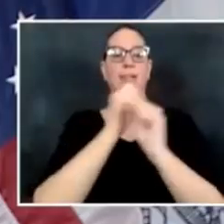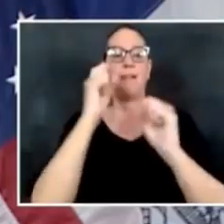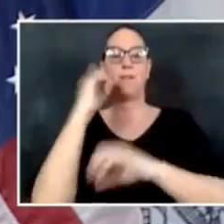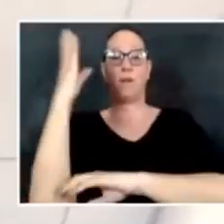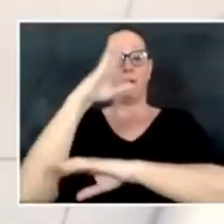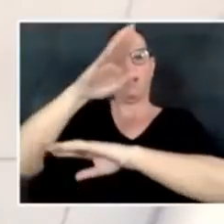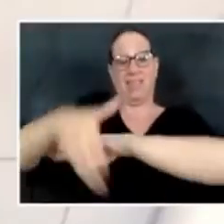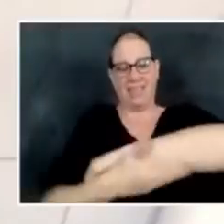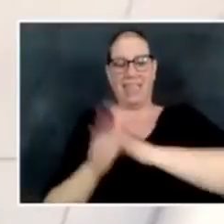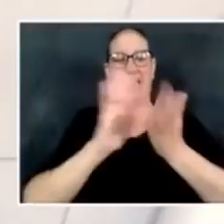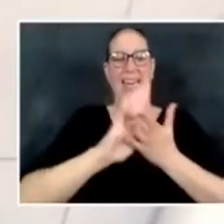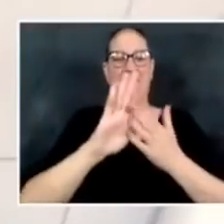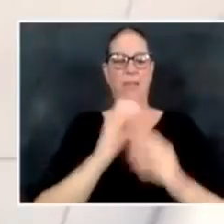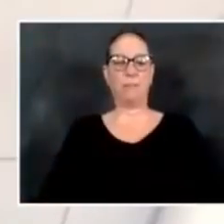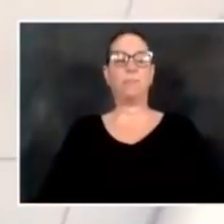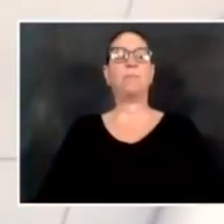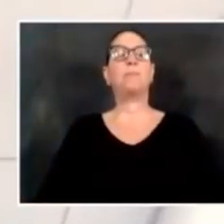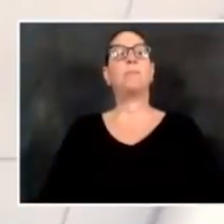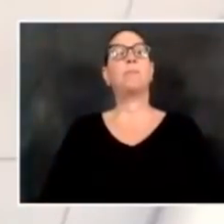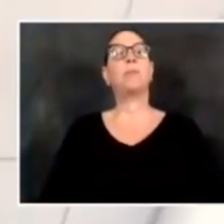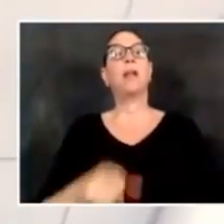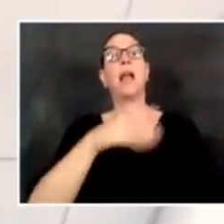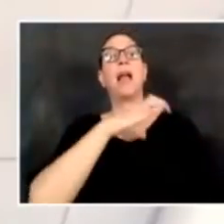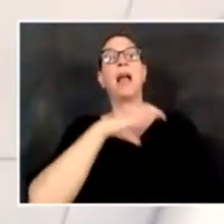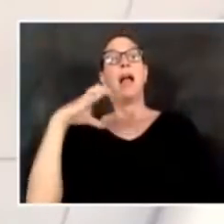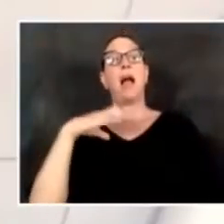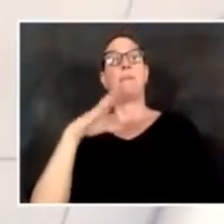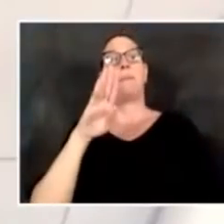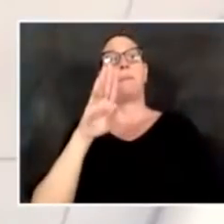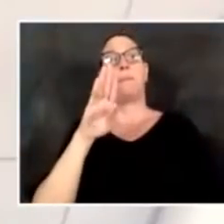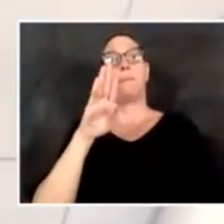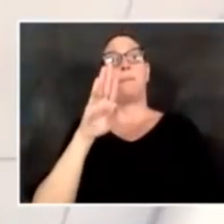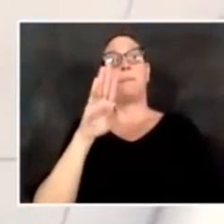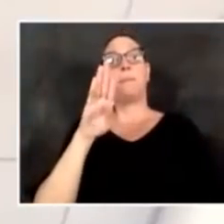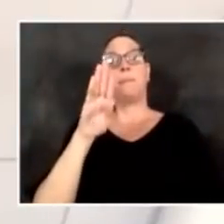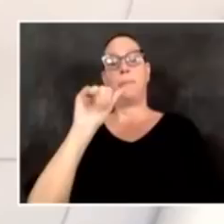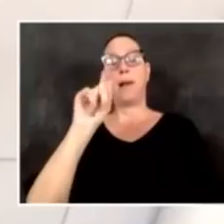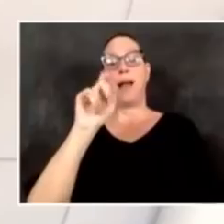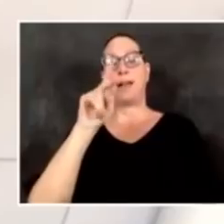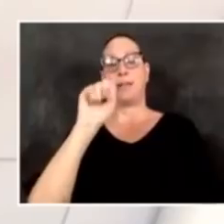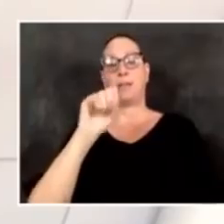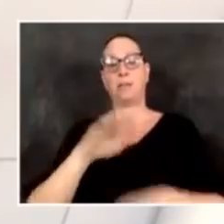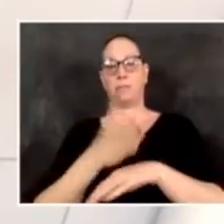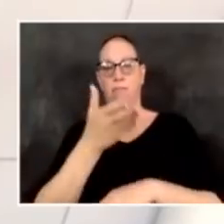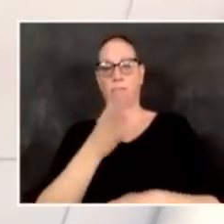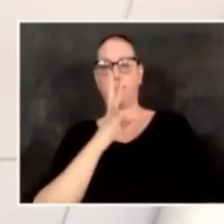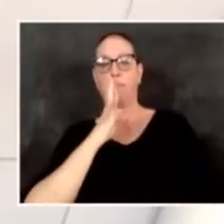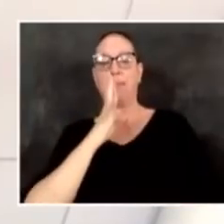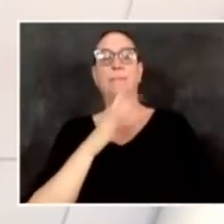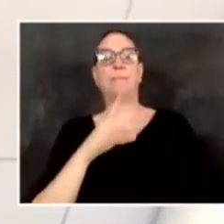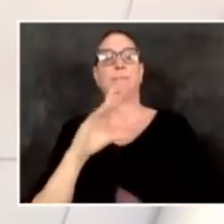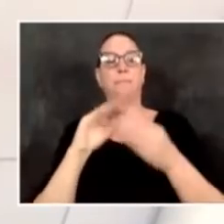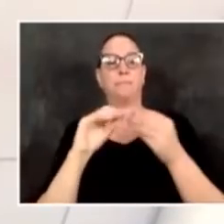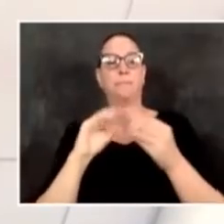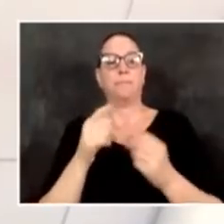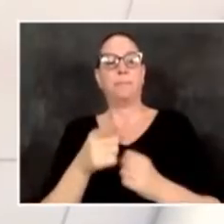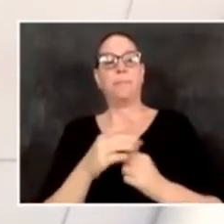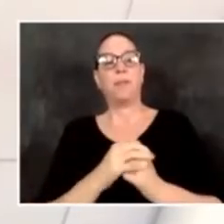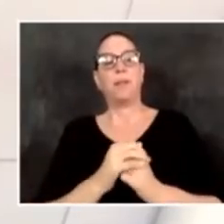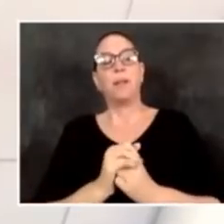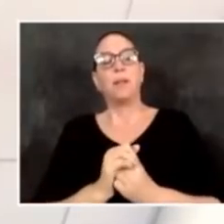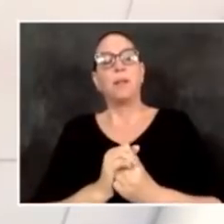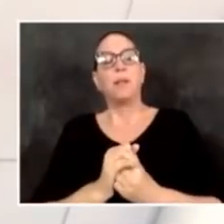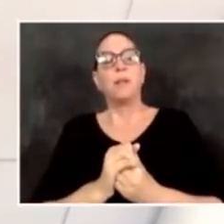Shant. So overall, as the mayor and I committed to, we're continuing to move people out of shelters